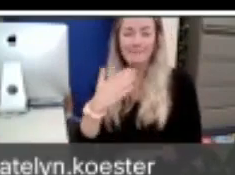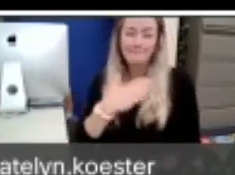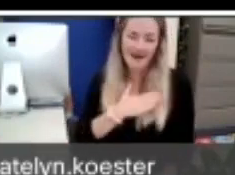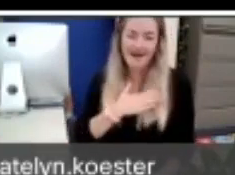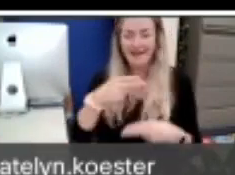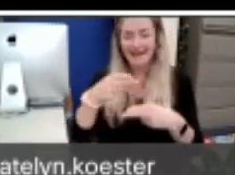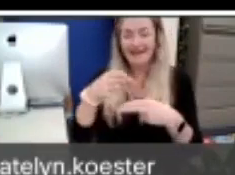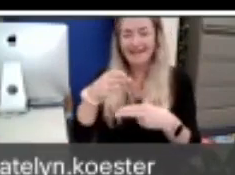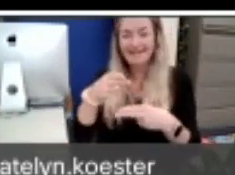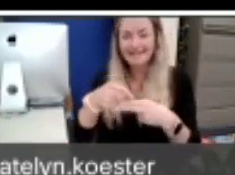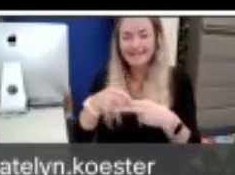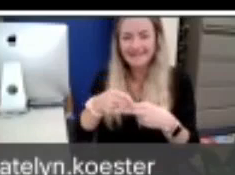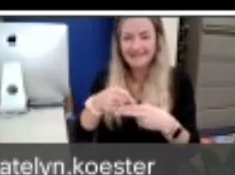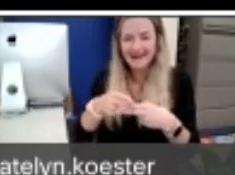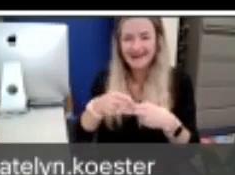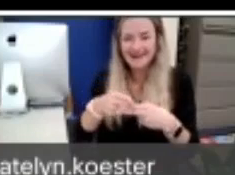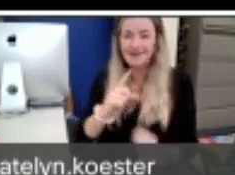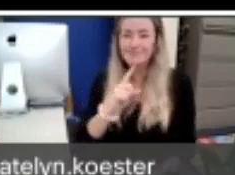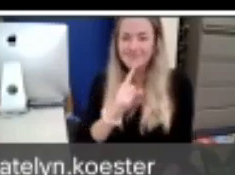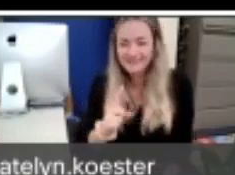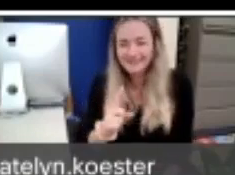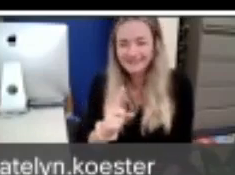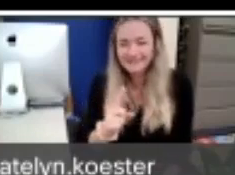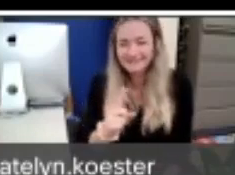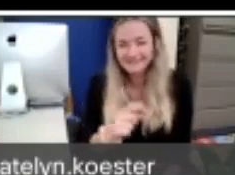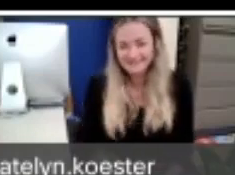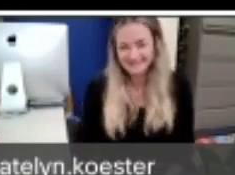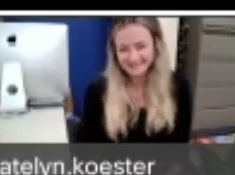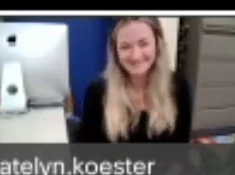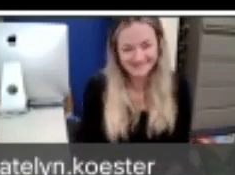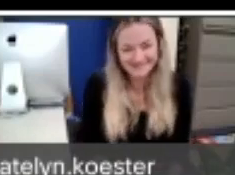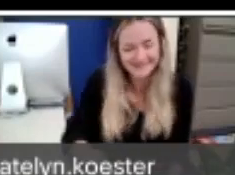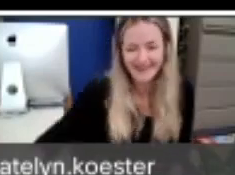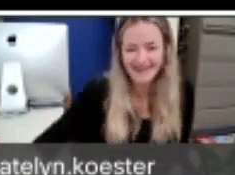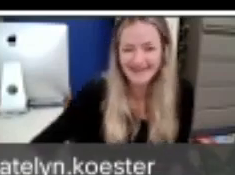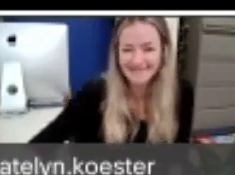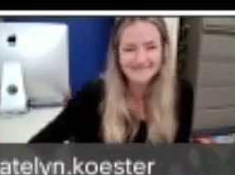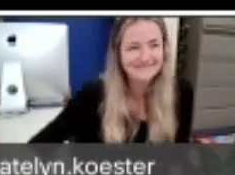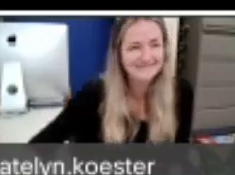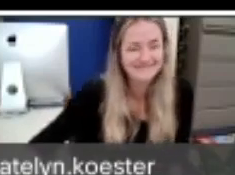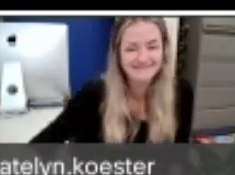And then next you could say, my name is.